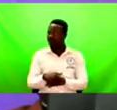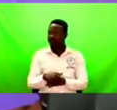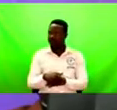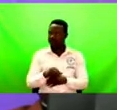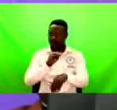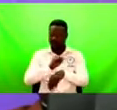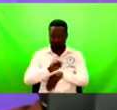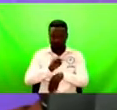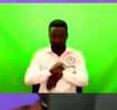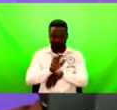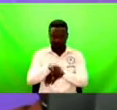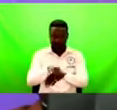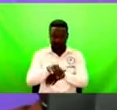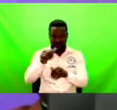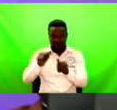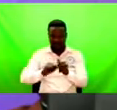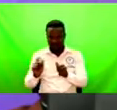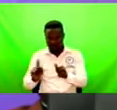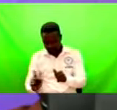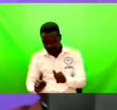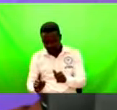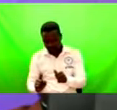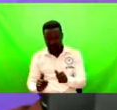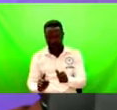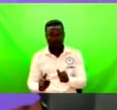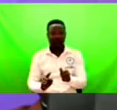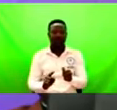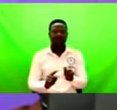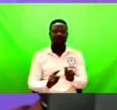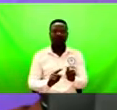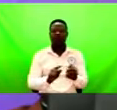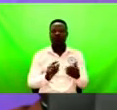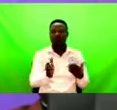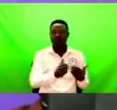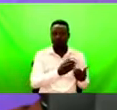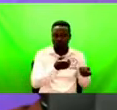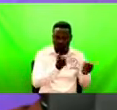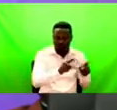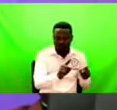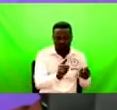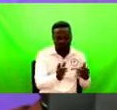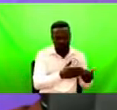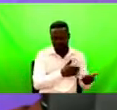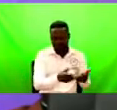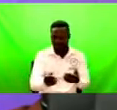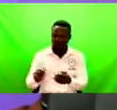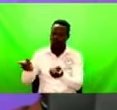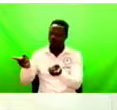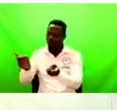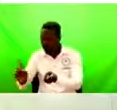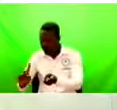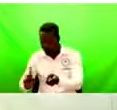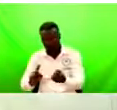is wherever and whenever. Let's put our hands together for the Lord.